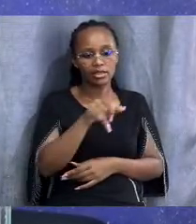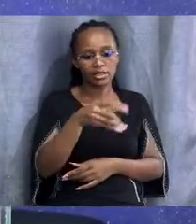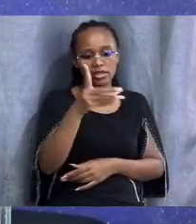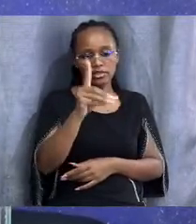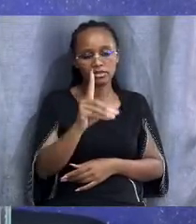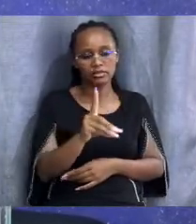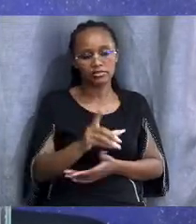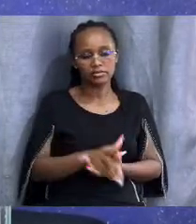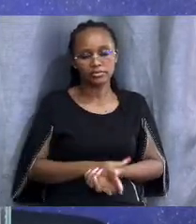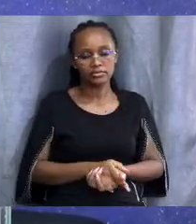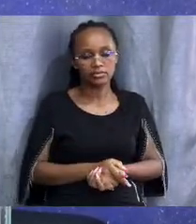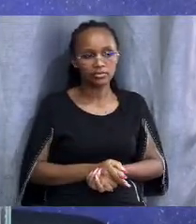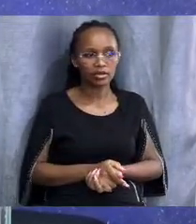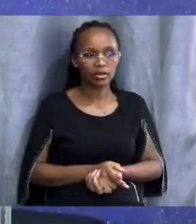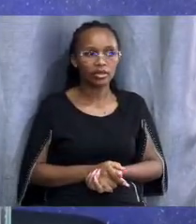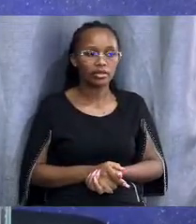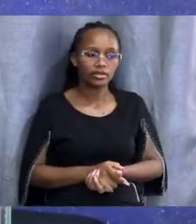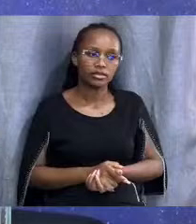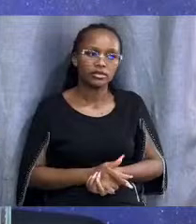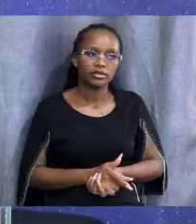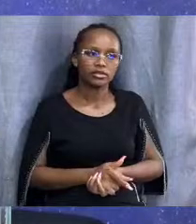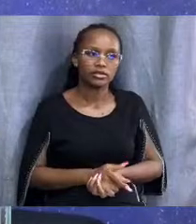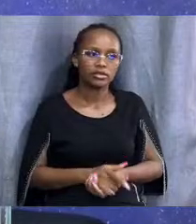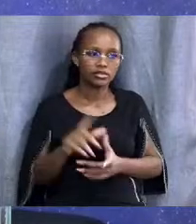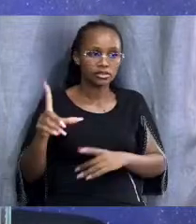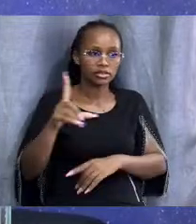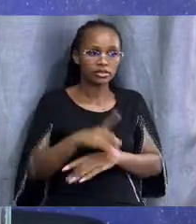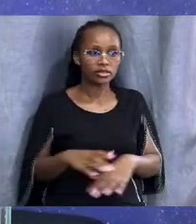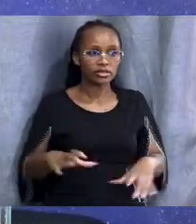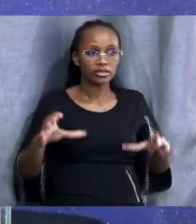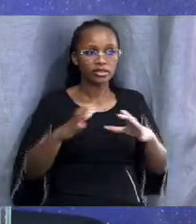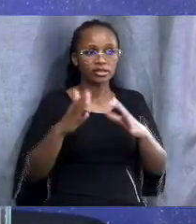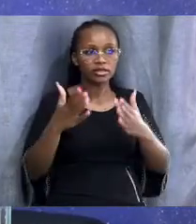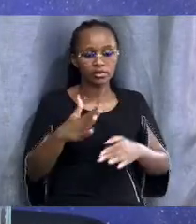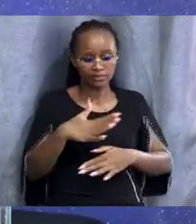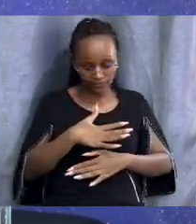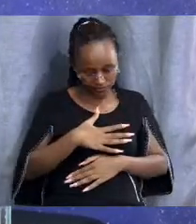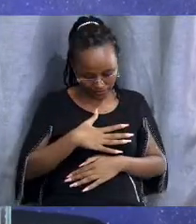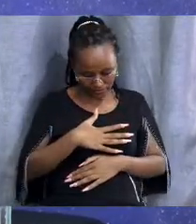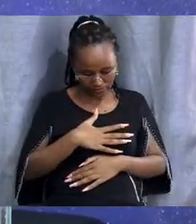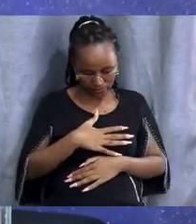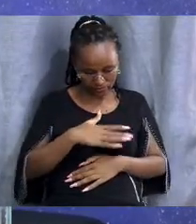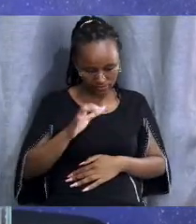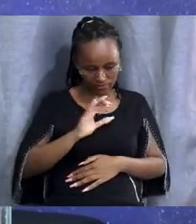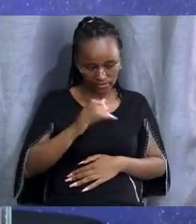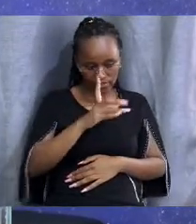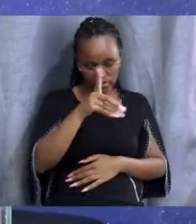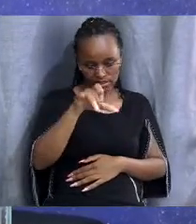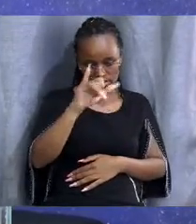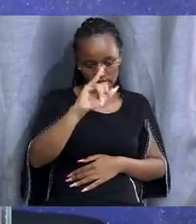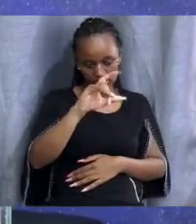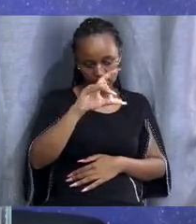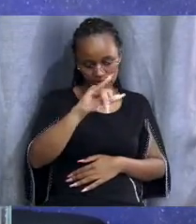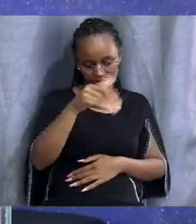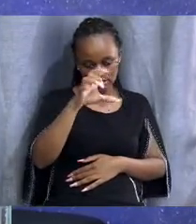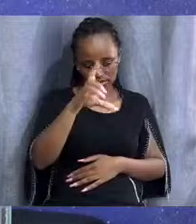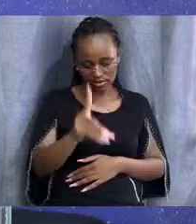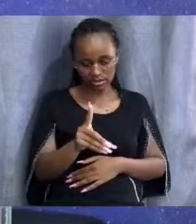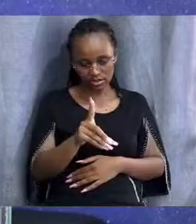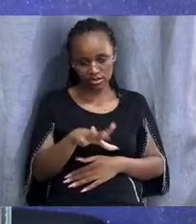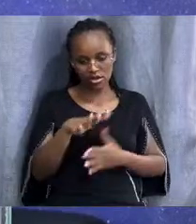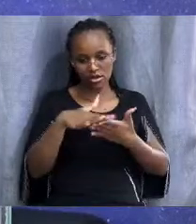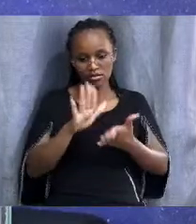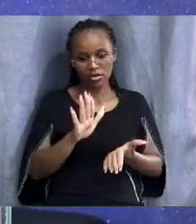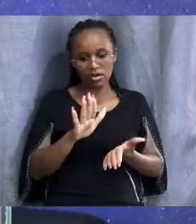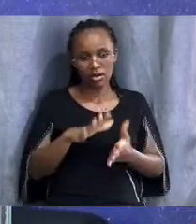Kamunya. Today, we gather with heavy hearts in honor of our dear Jed Kamunya. Jed was more